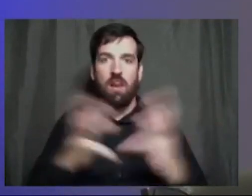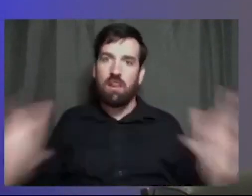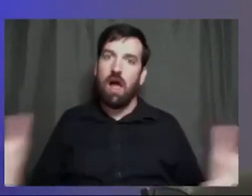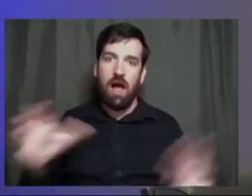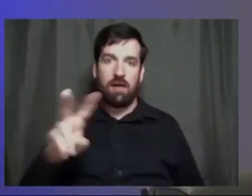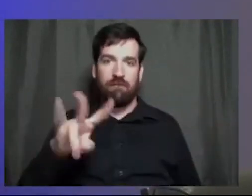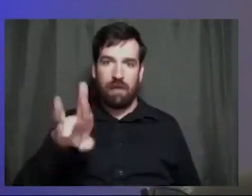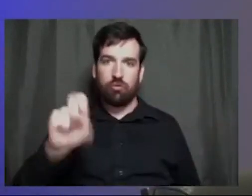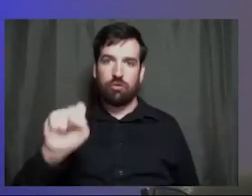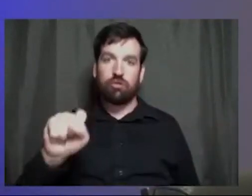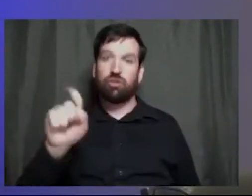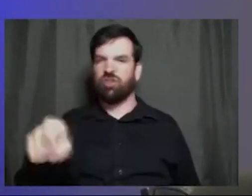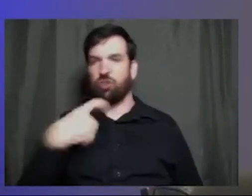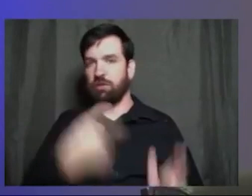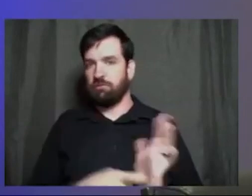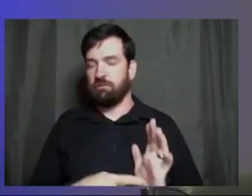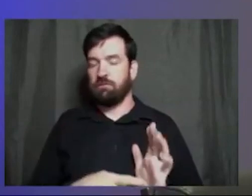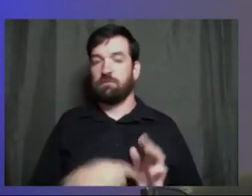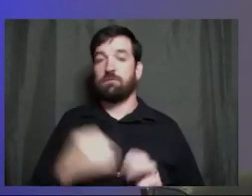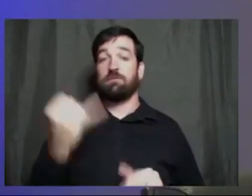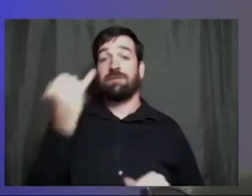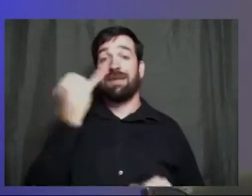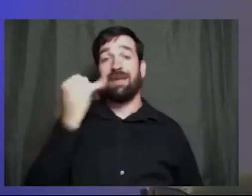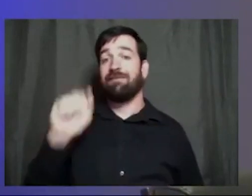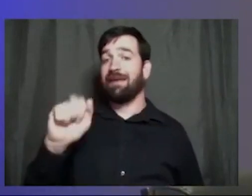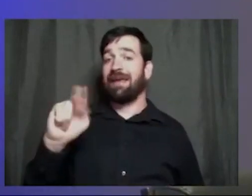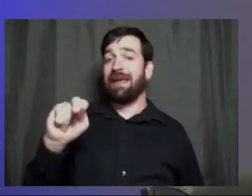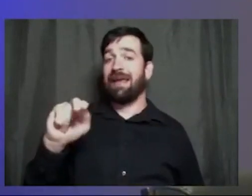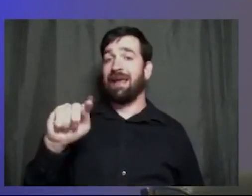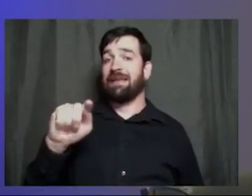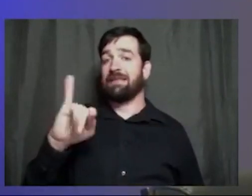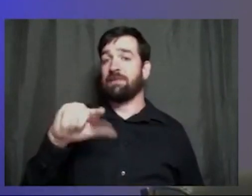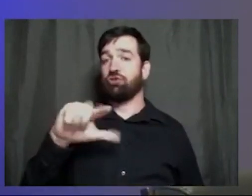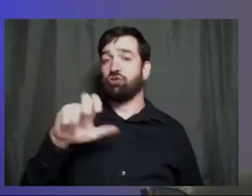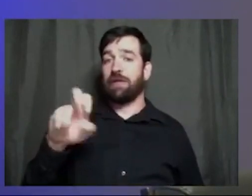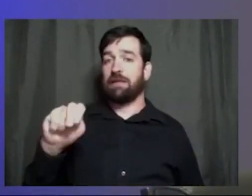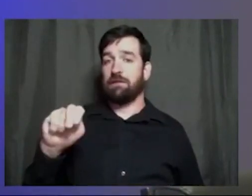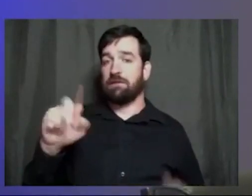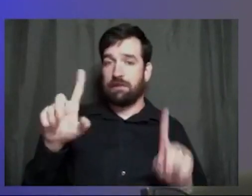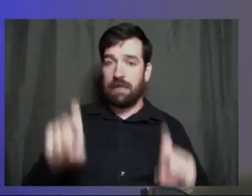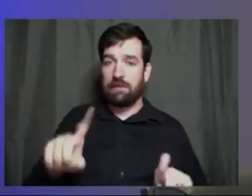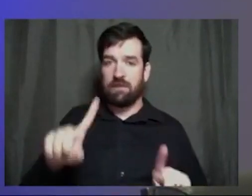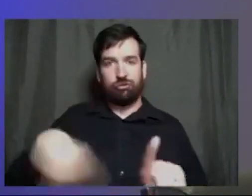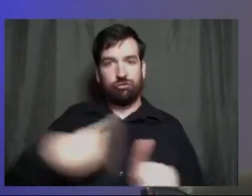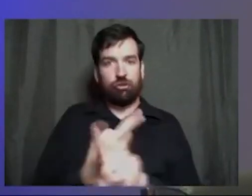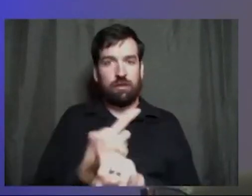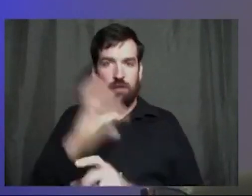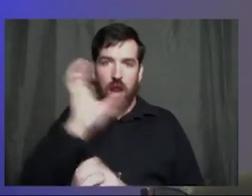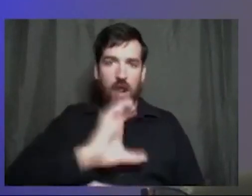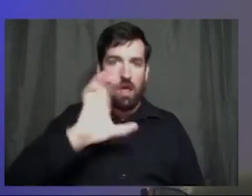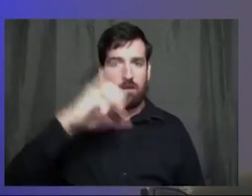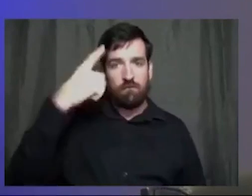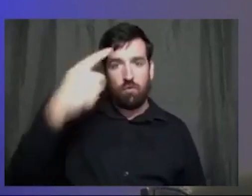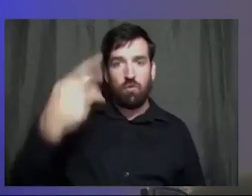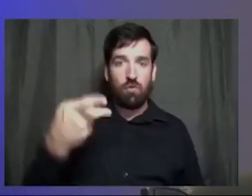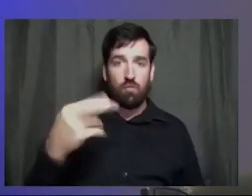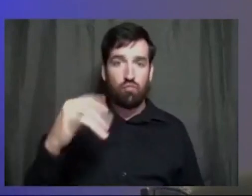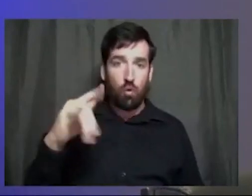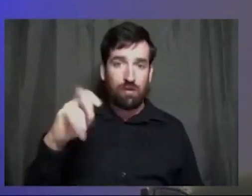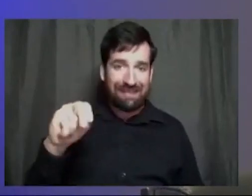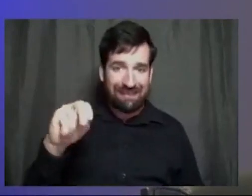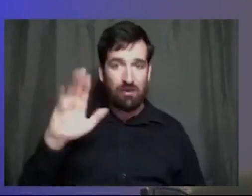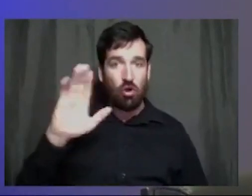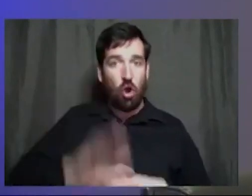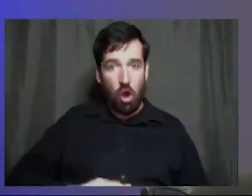up. If you're doing an antigen test, which is just looking for a protein on the surface of the virus, that is not